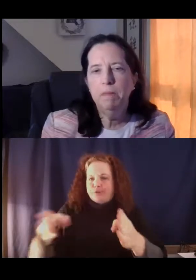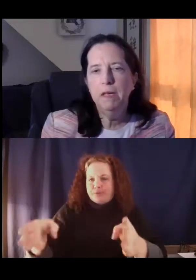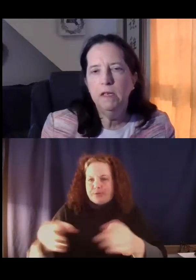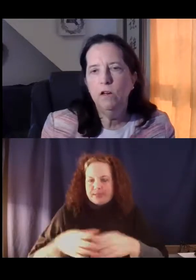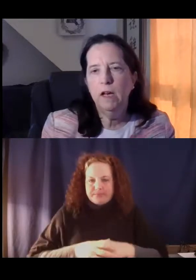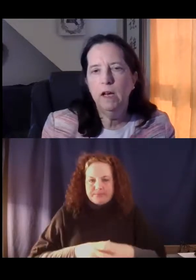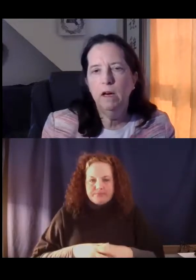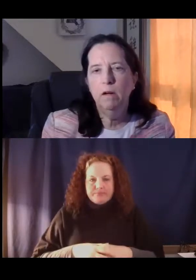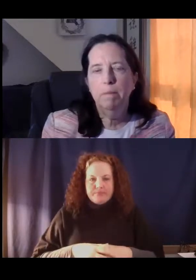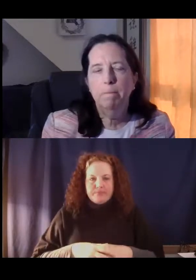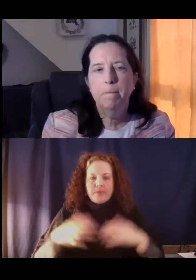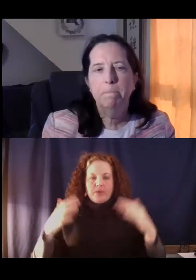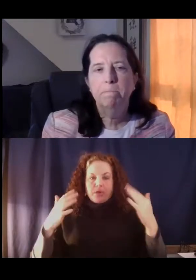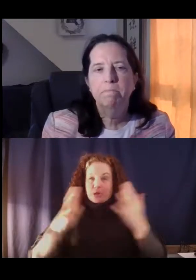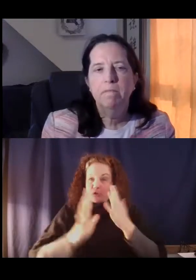sounds may be easier to hear.